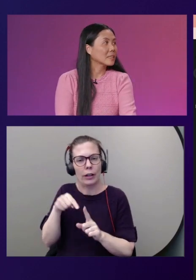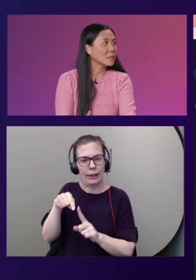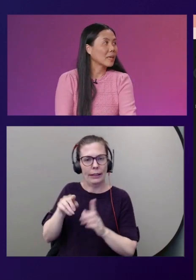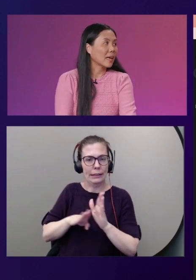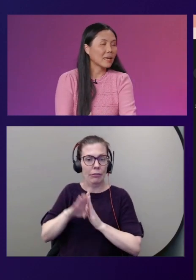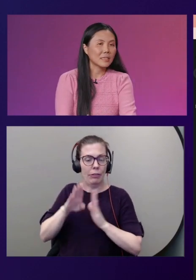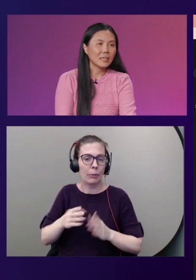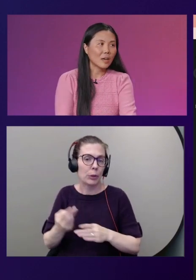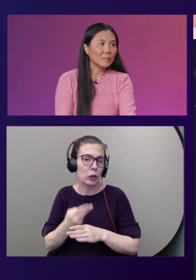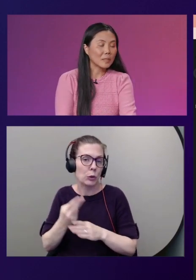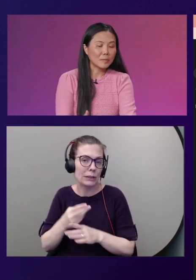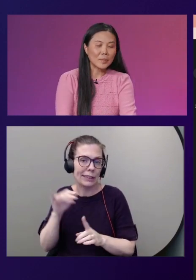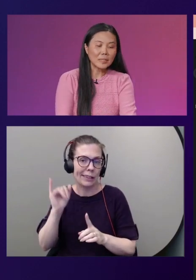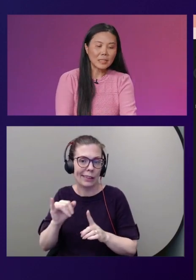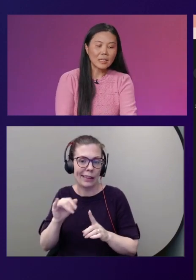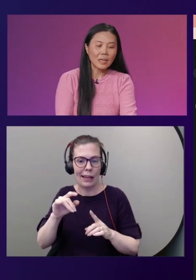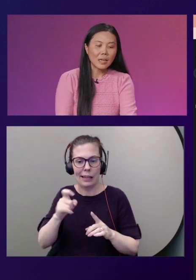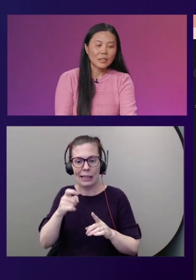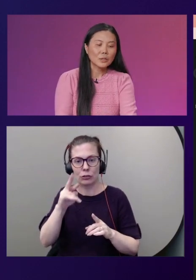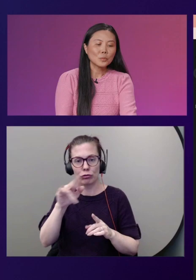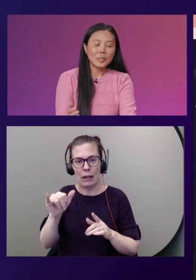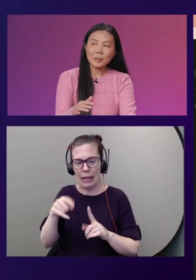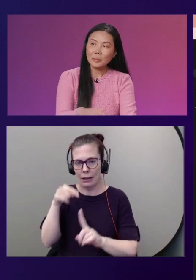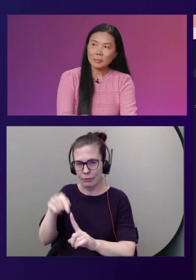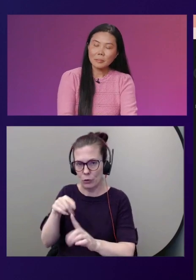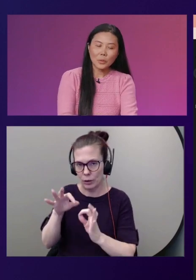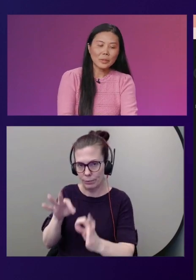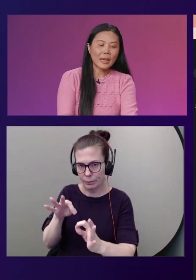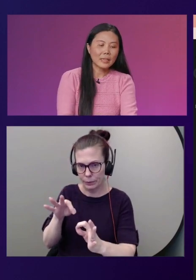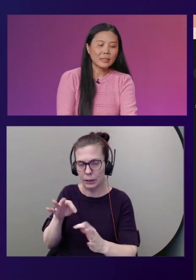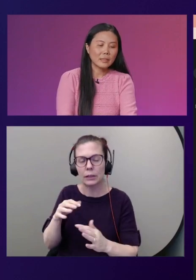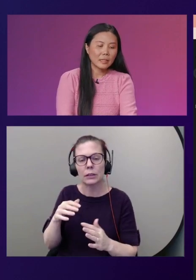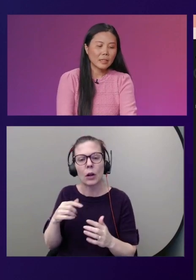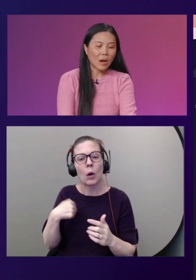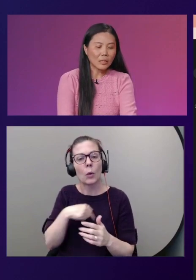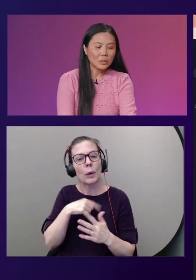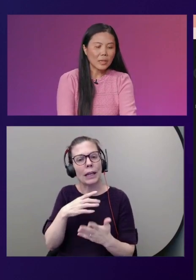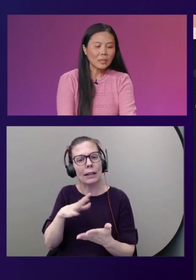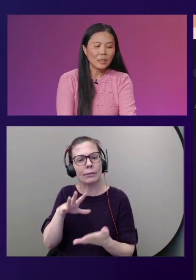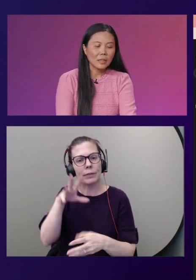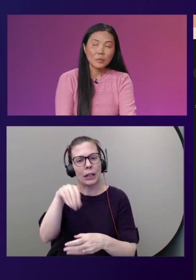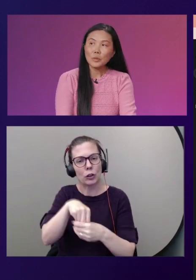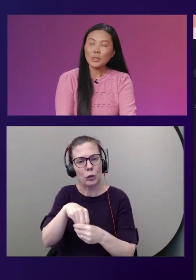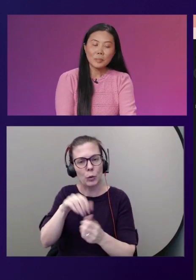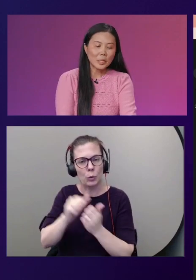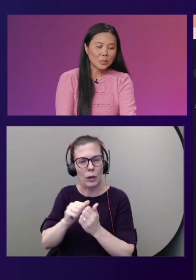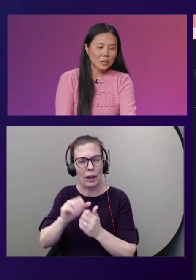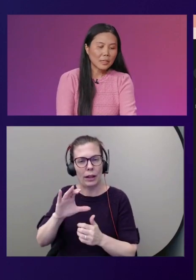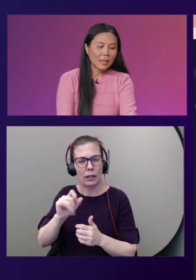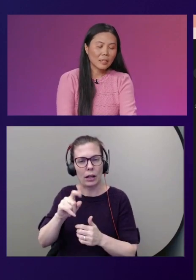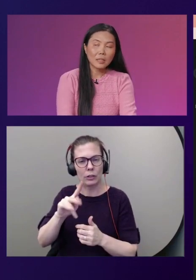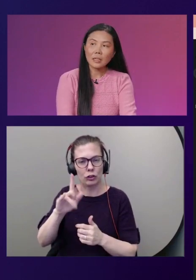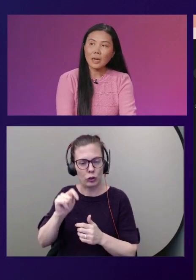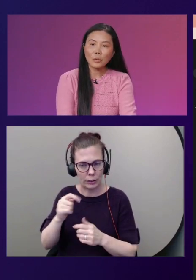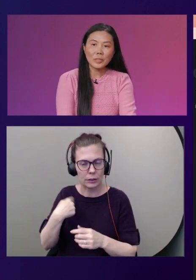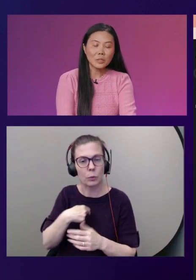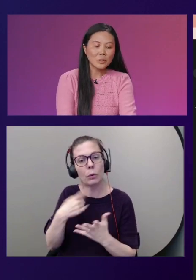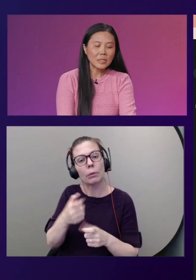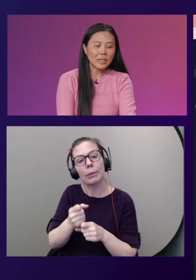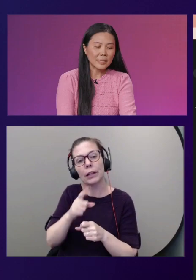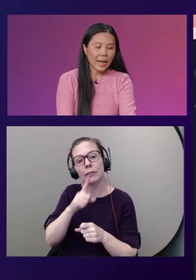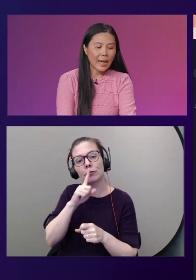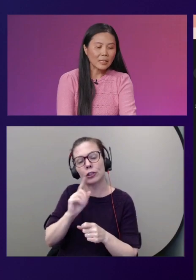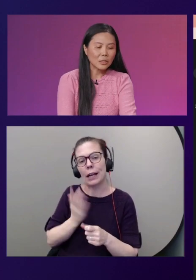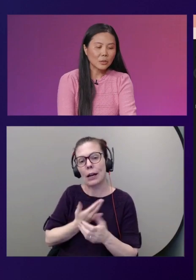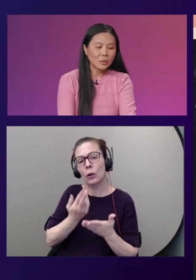using the X-ray as a observability. So we put that in the construct. We want to make sure that our